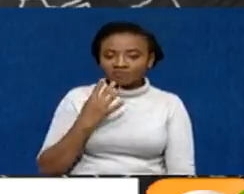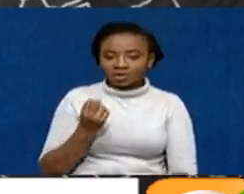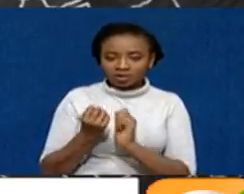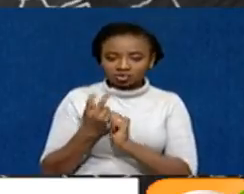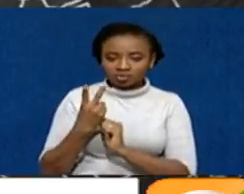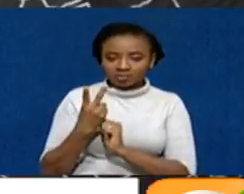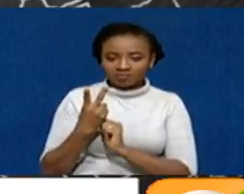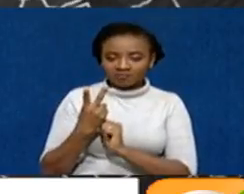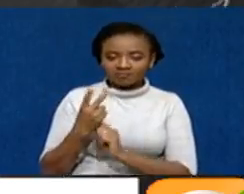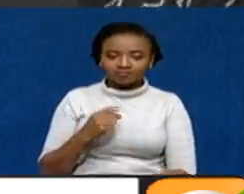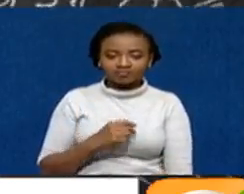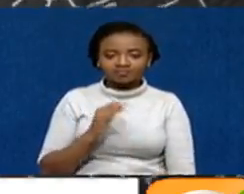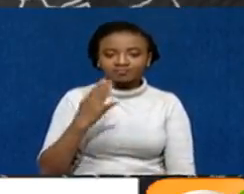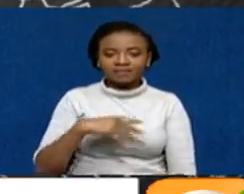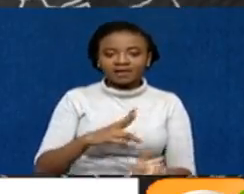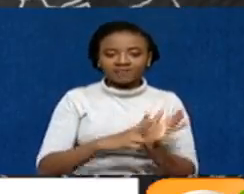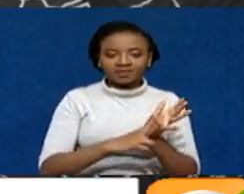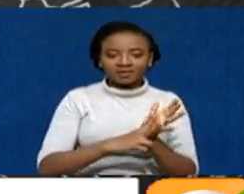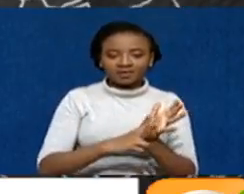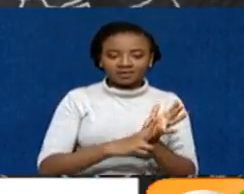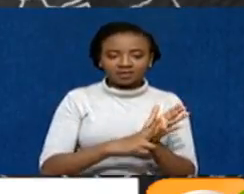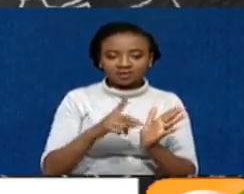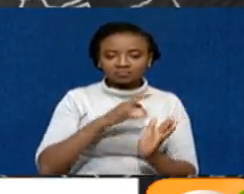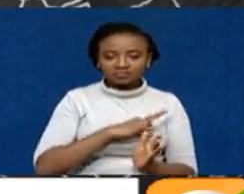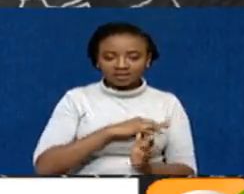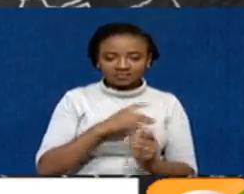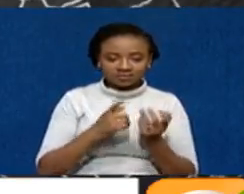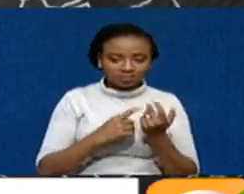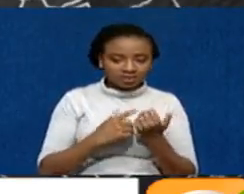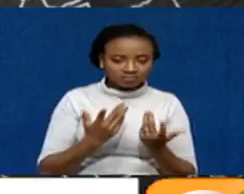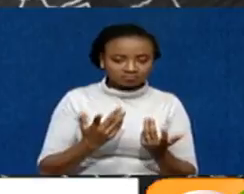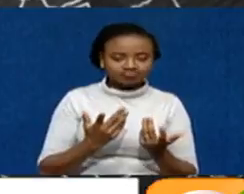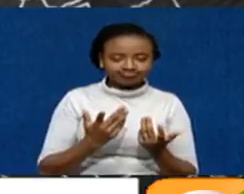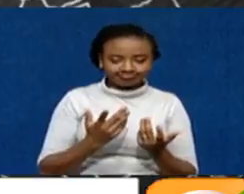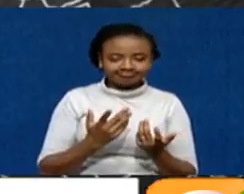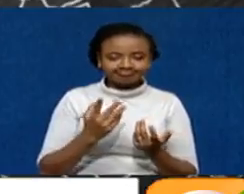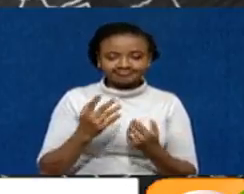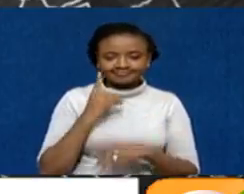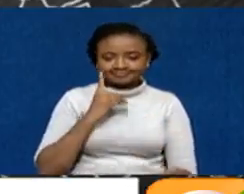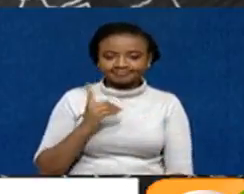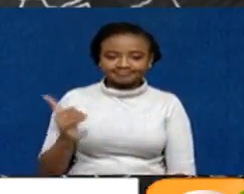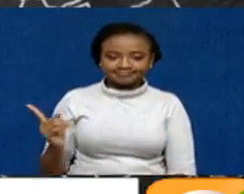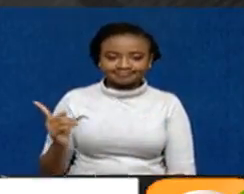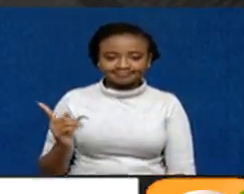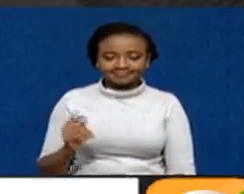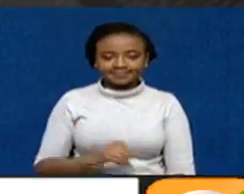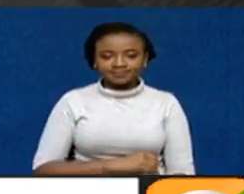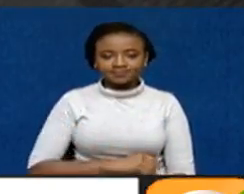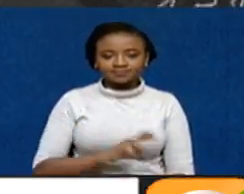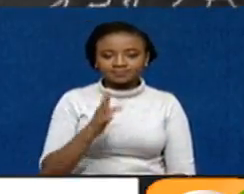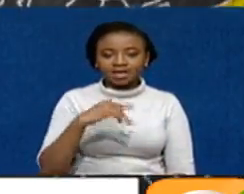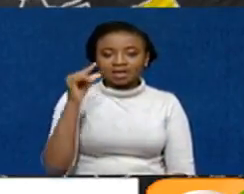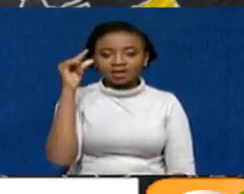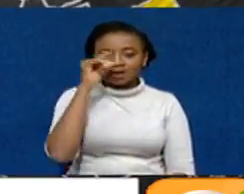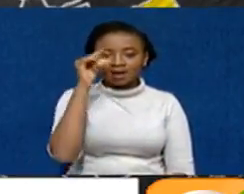CBC classrooms. Vihiga County benefit from 232 new classrooms in the junior secondary rollout.